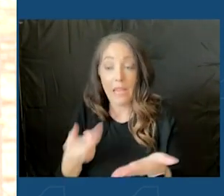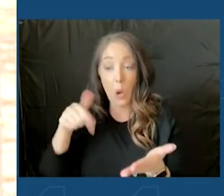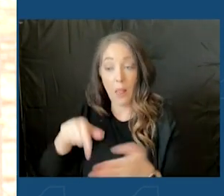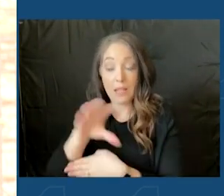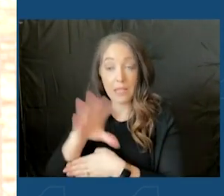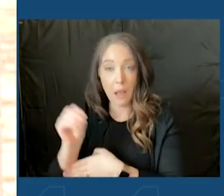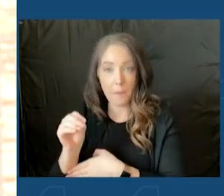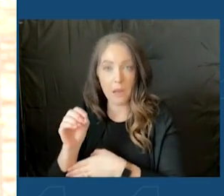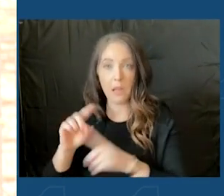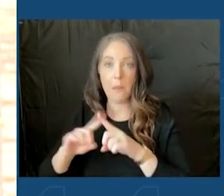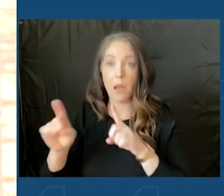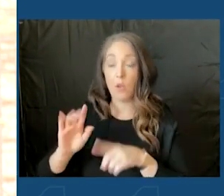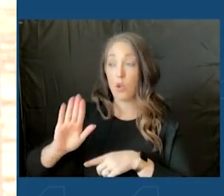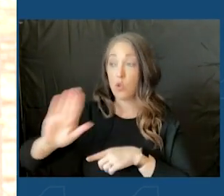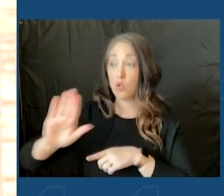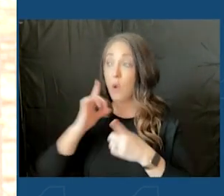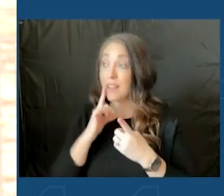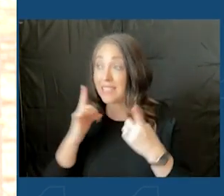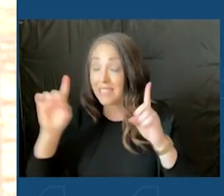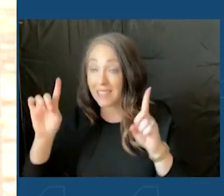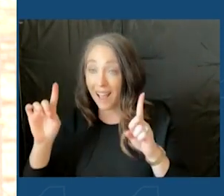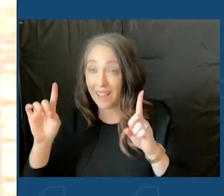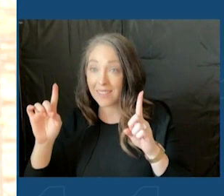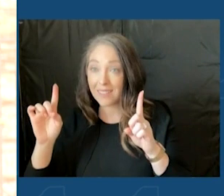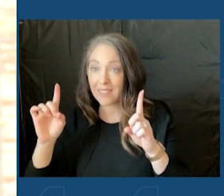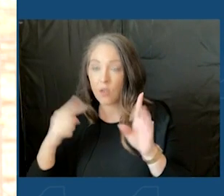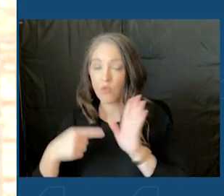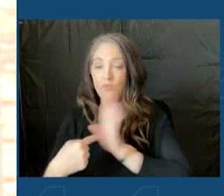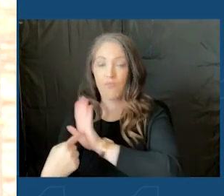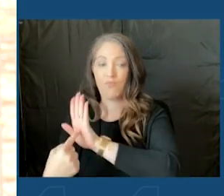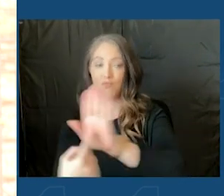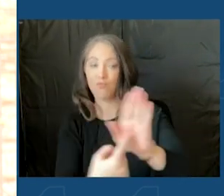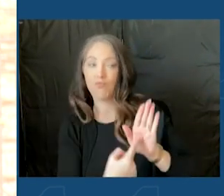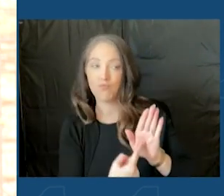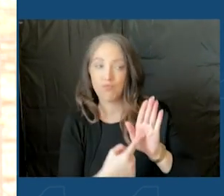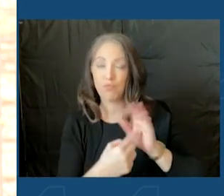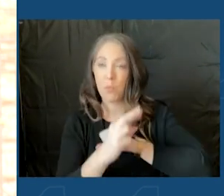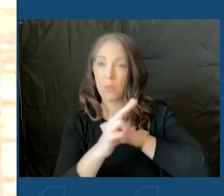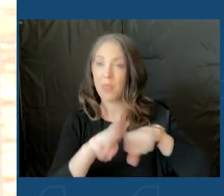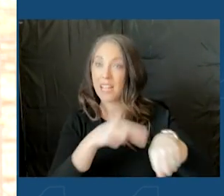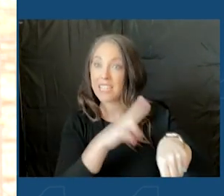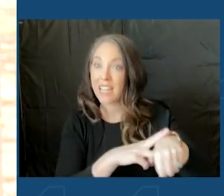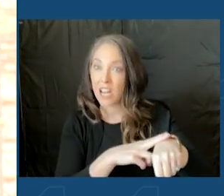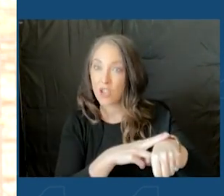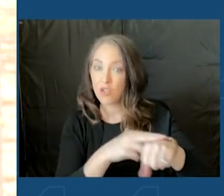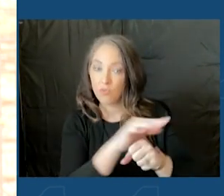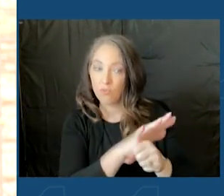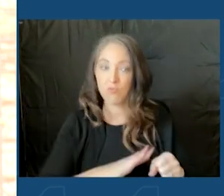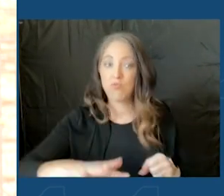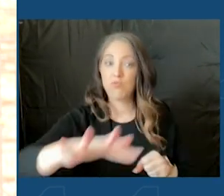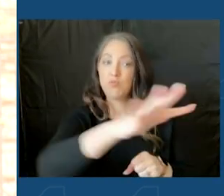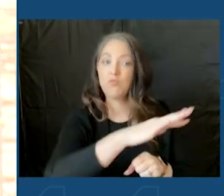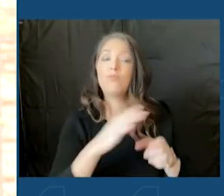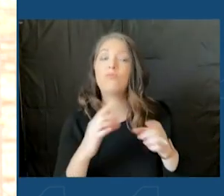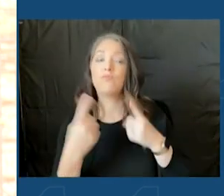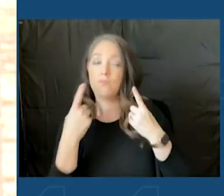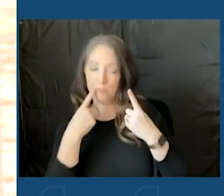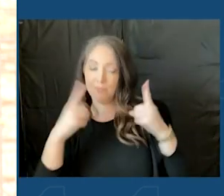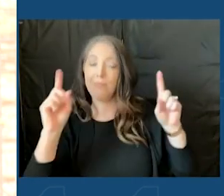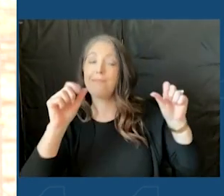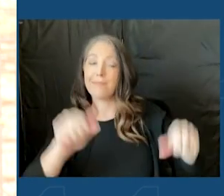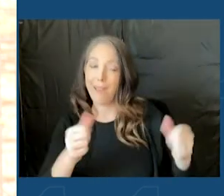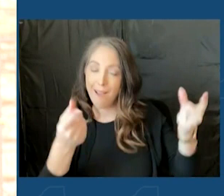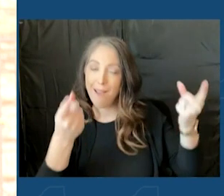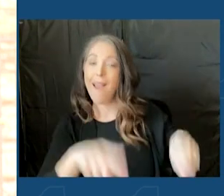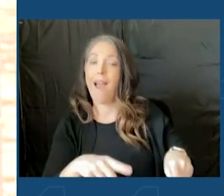success is a message of success and hope to the rest of the nation, that this company has come back strong and is building and